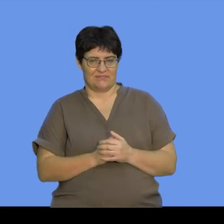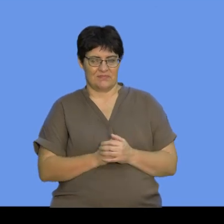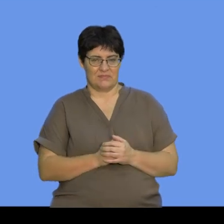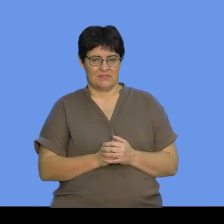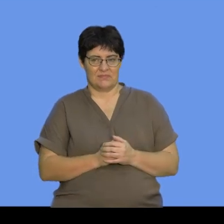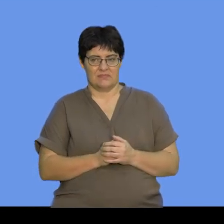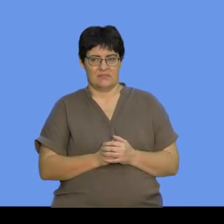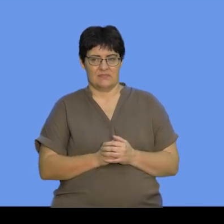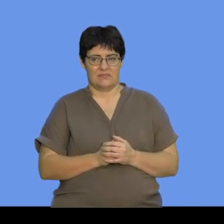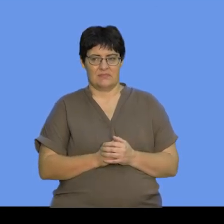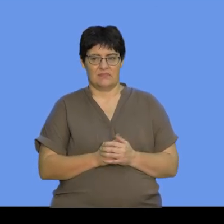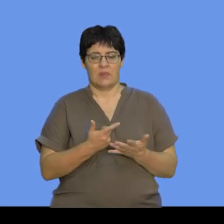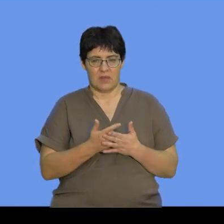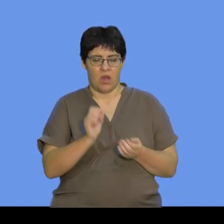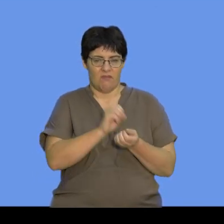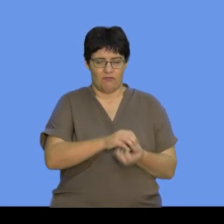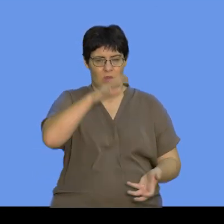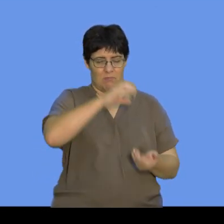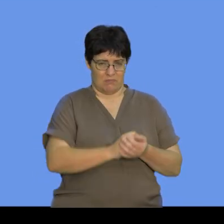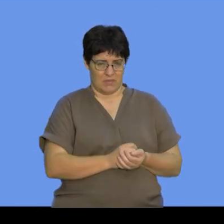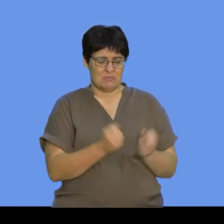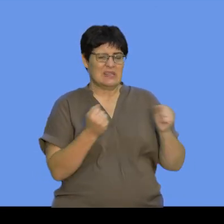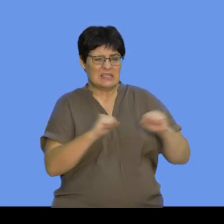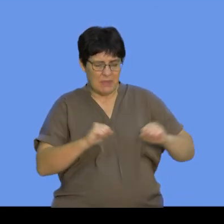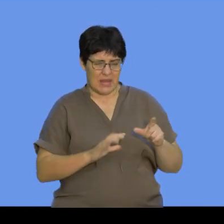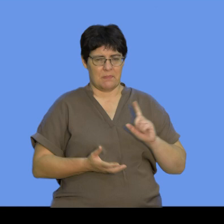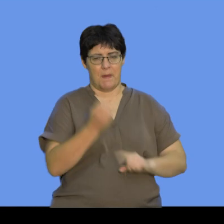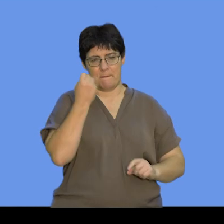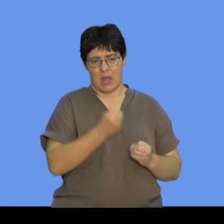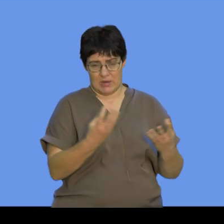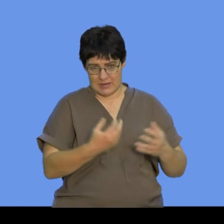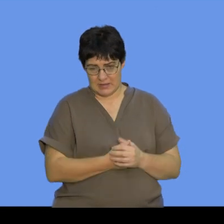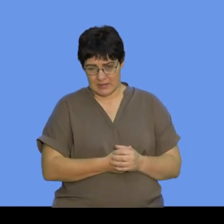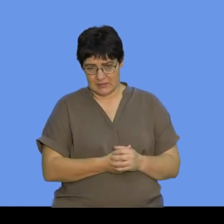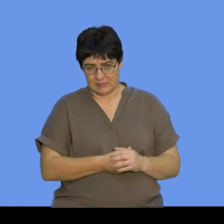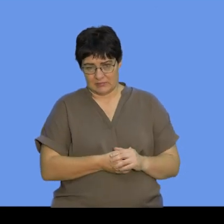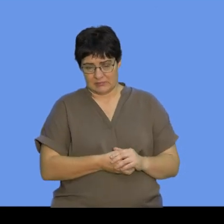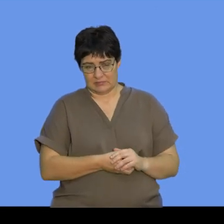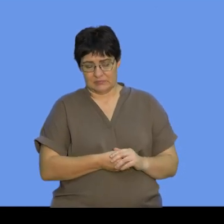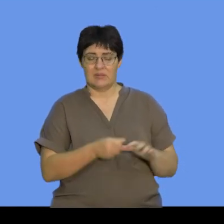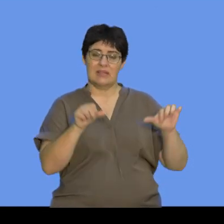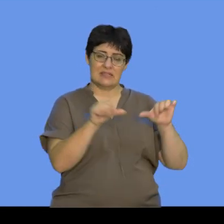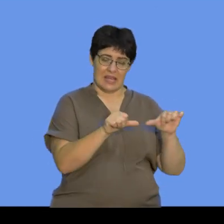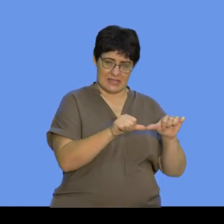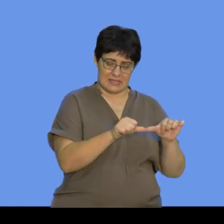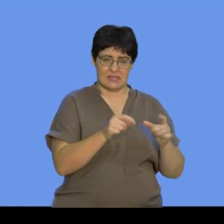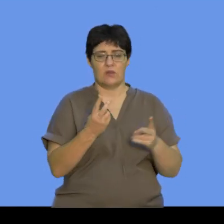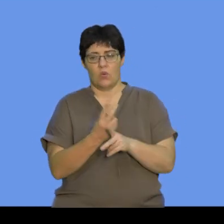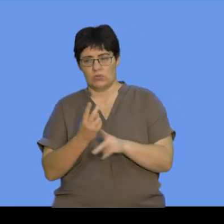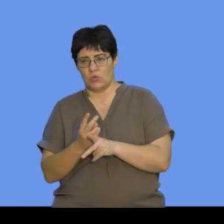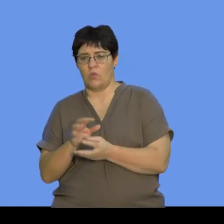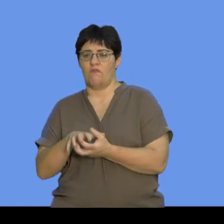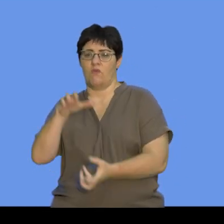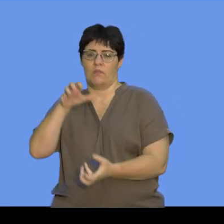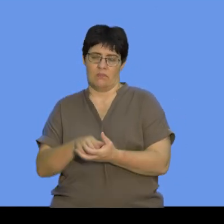we refer to as volume, how much space it occupies. So it's about the size and as well as